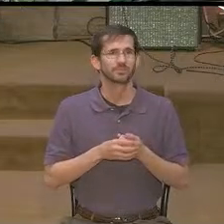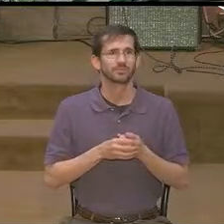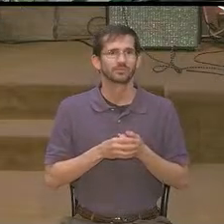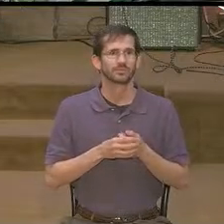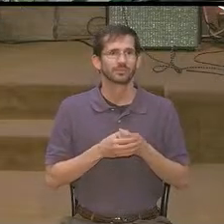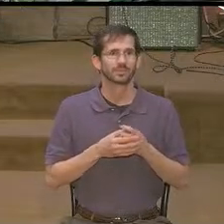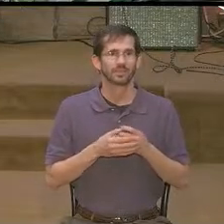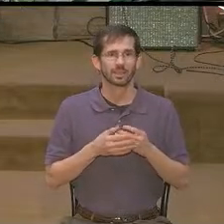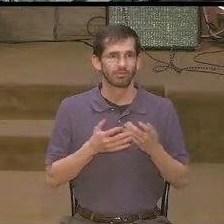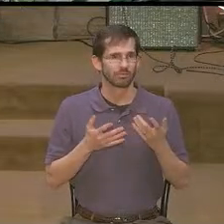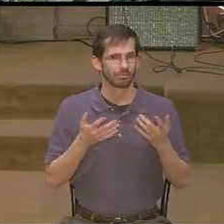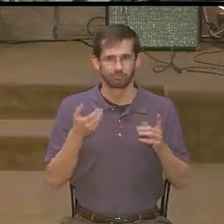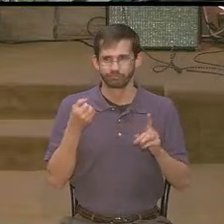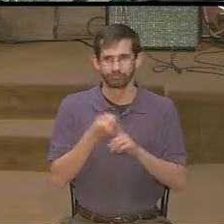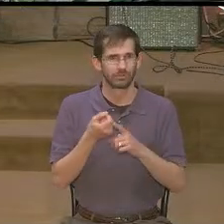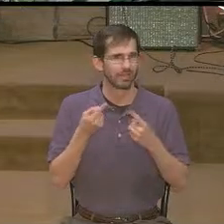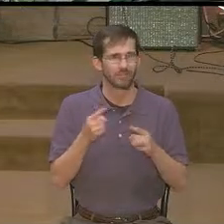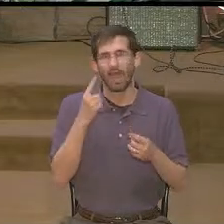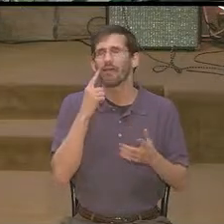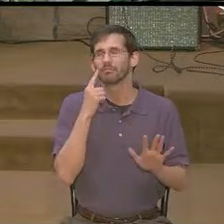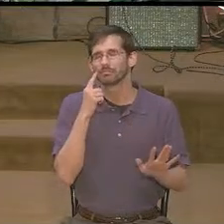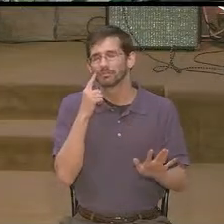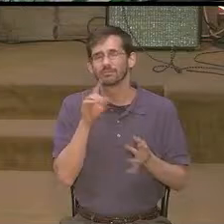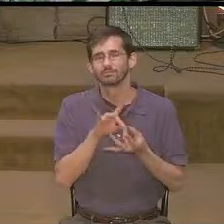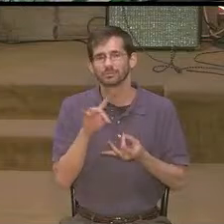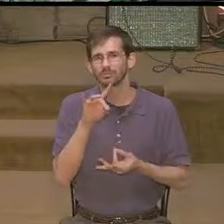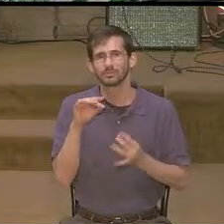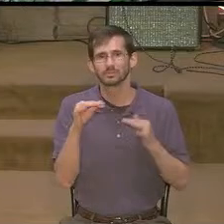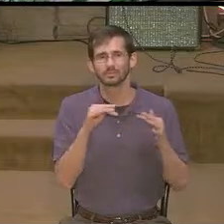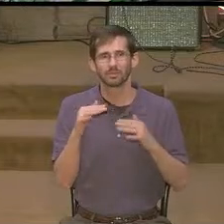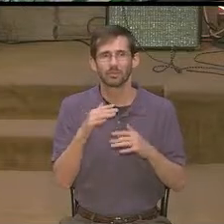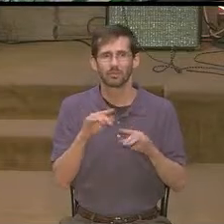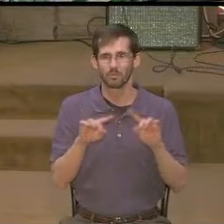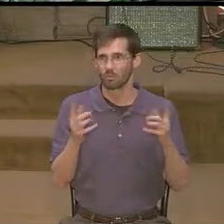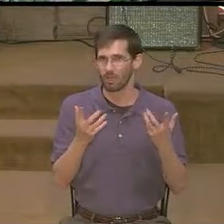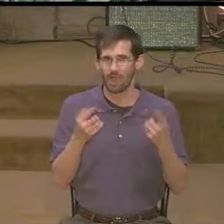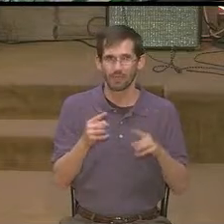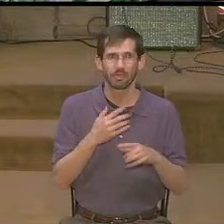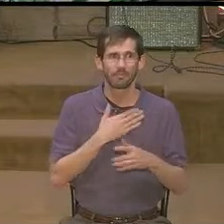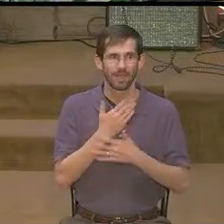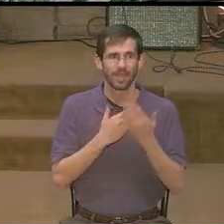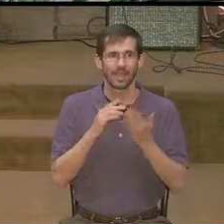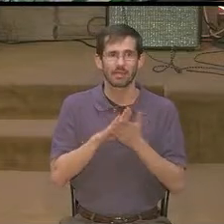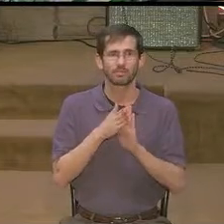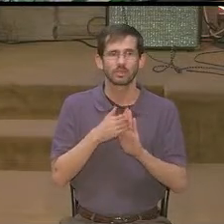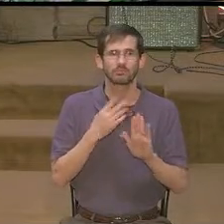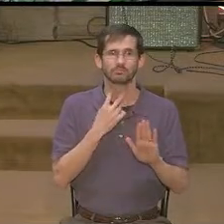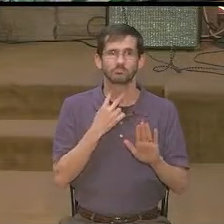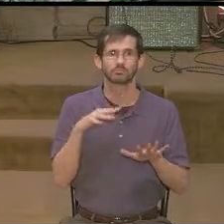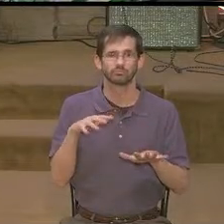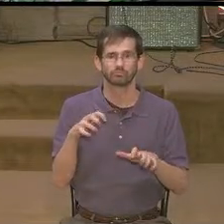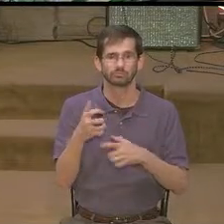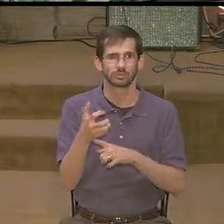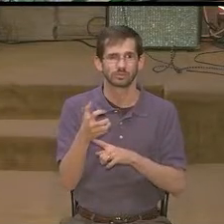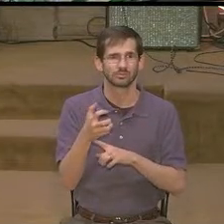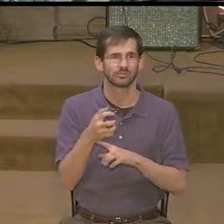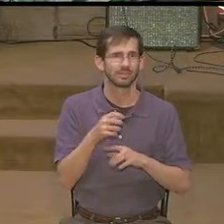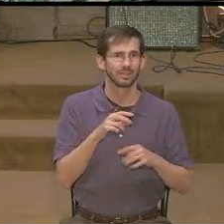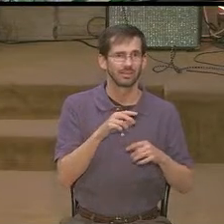don't know what happened. I think it was spiritual warfare. But my hand locked up on me between first and second service. My